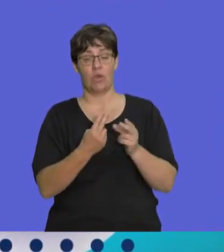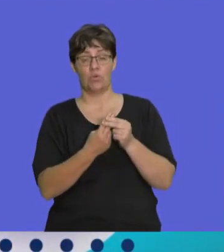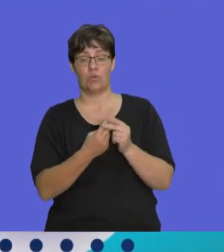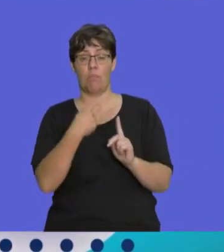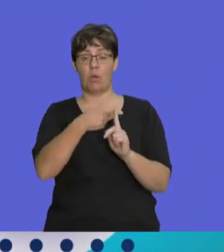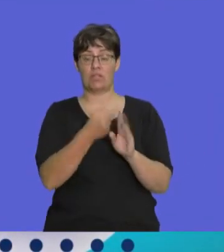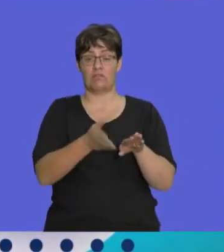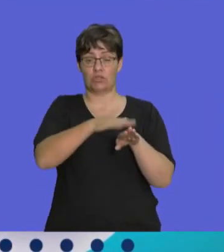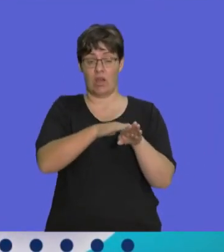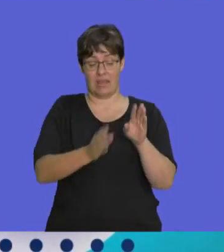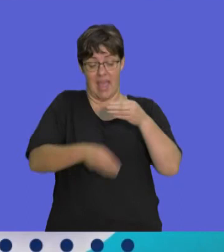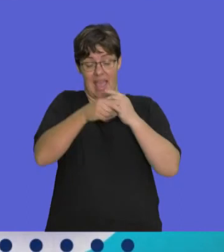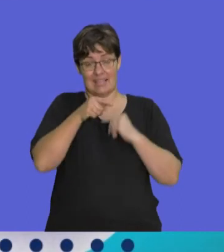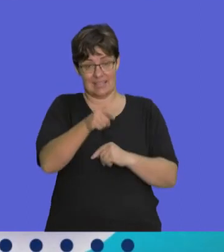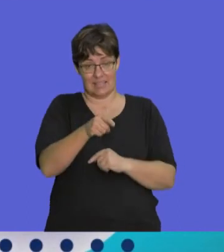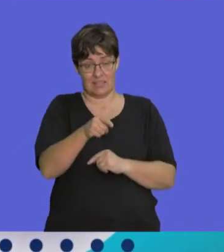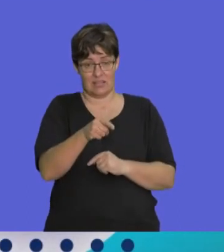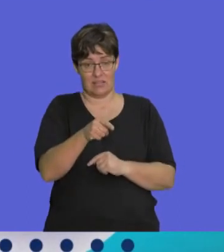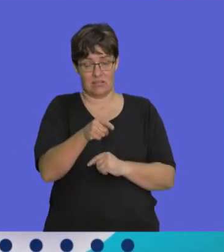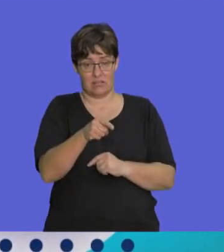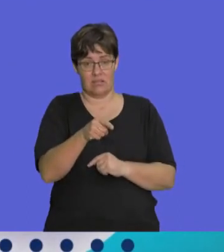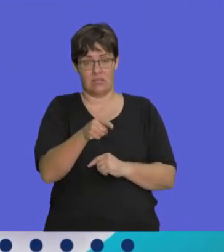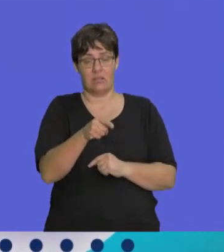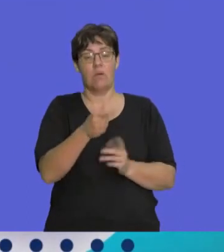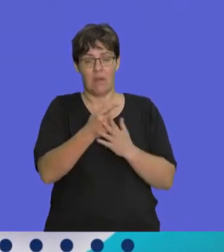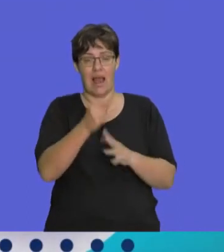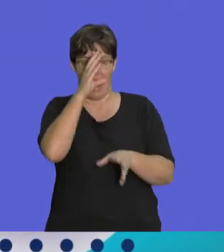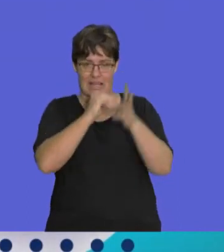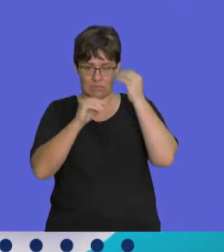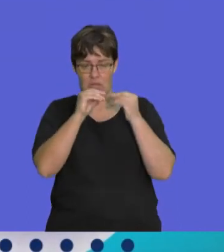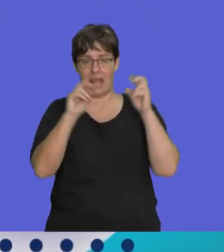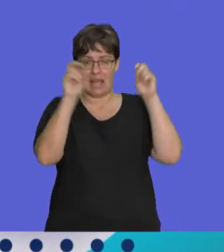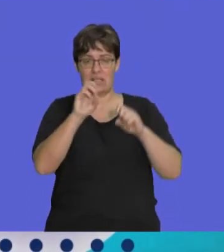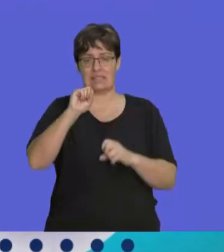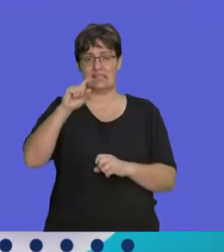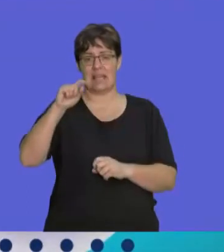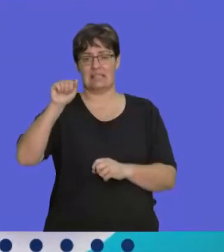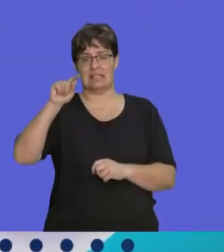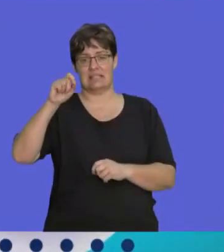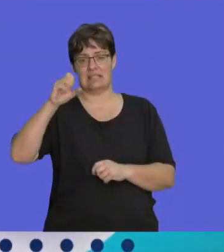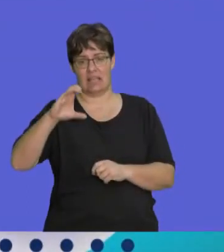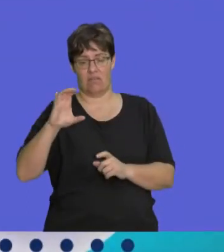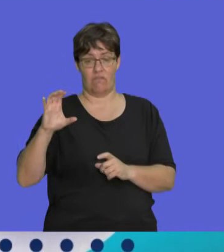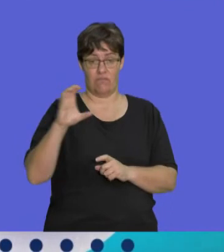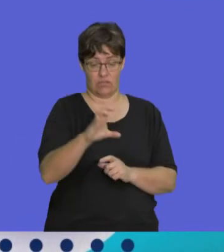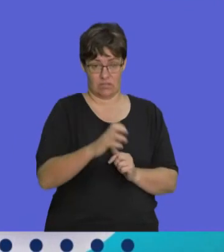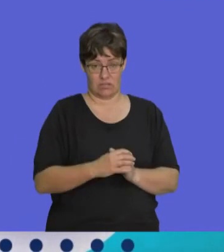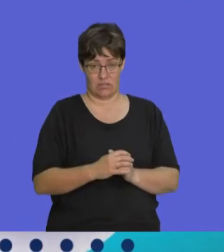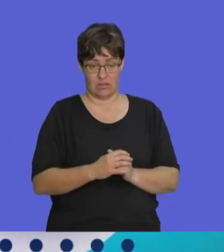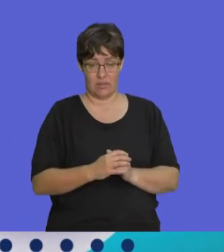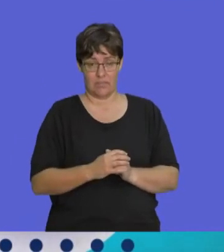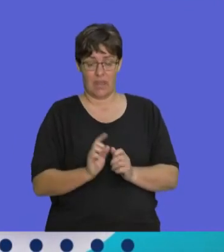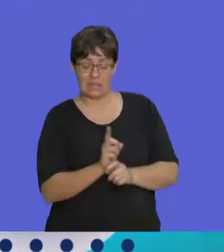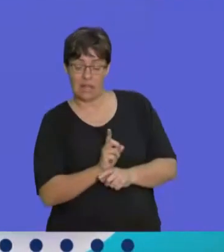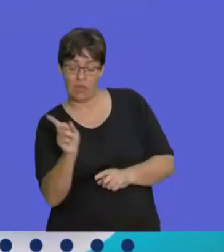positive charge to that field, it will actually experience an electrostatic force. Now, in terms of direction,